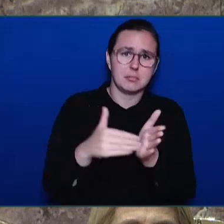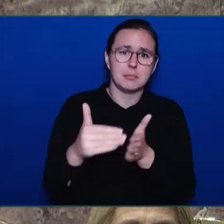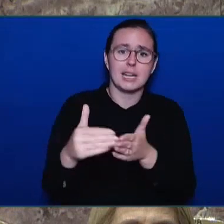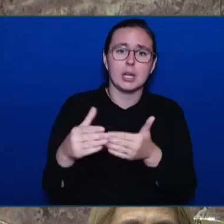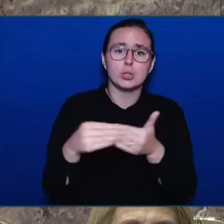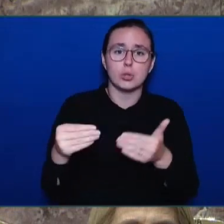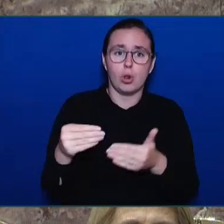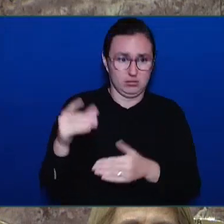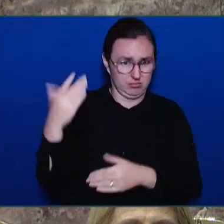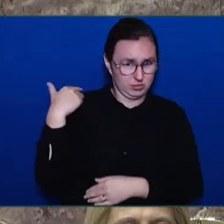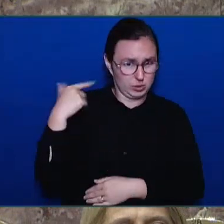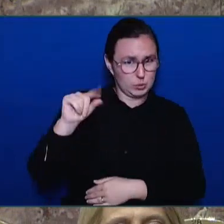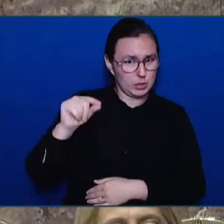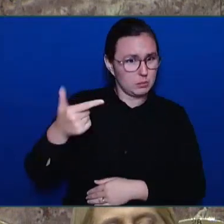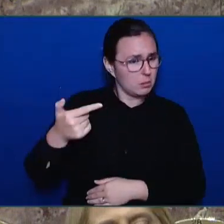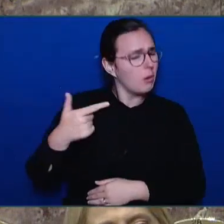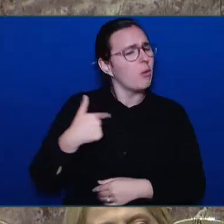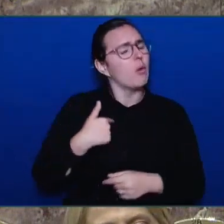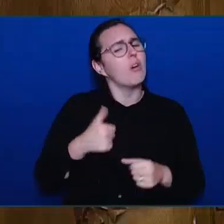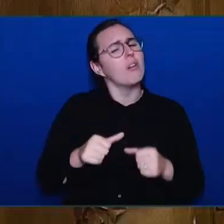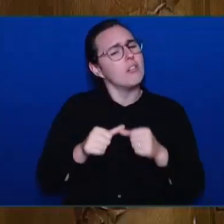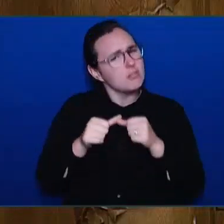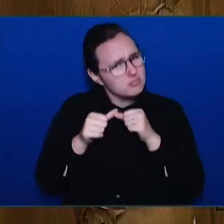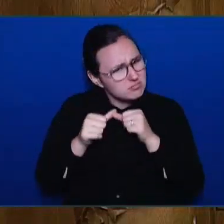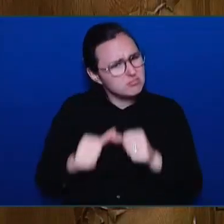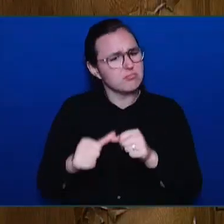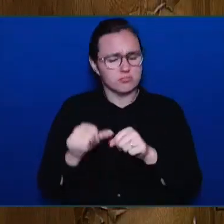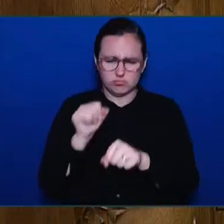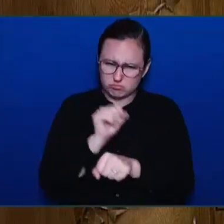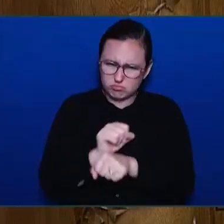Thank you, Mr. Speaker.